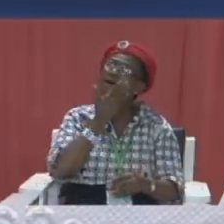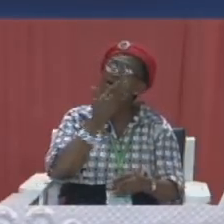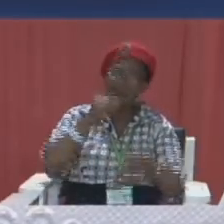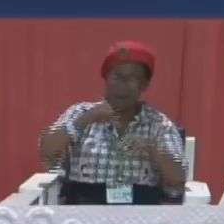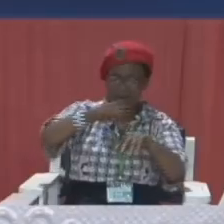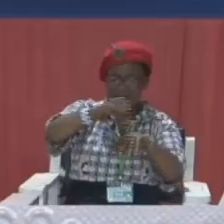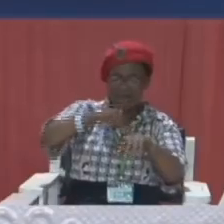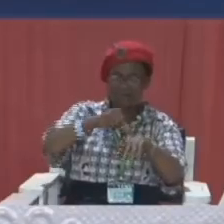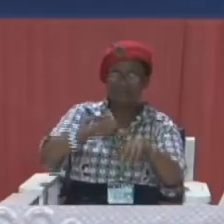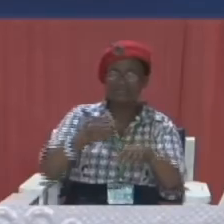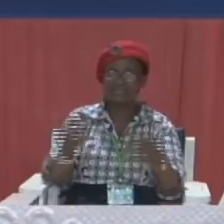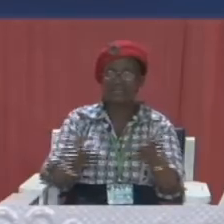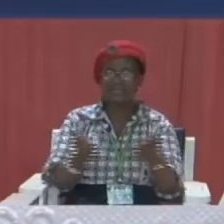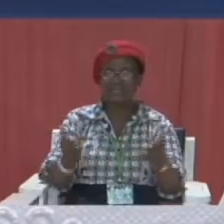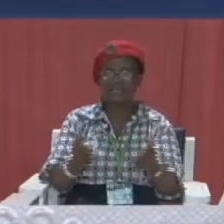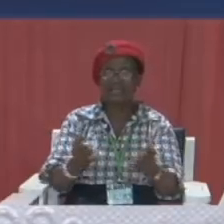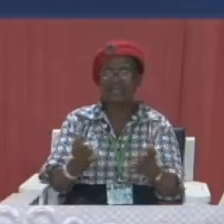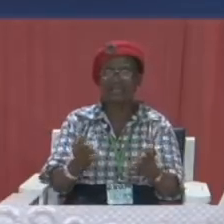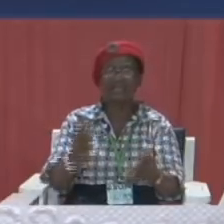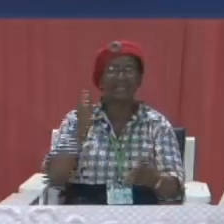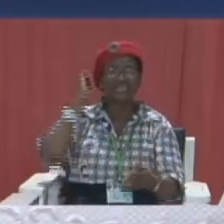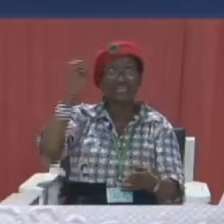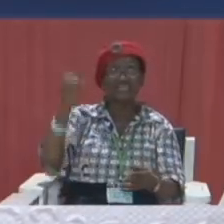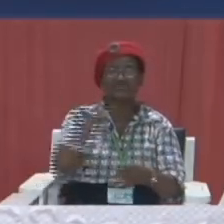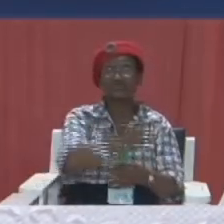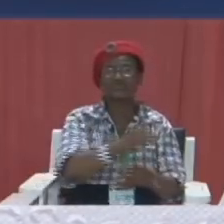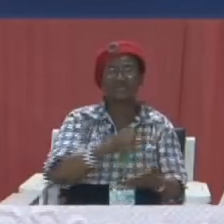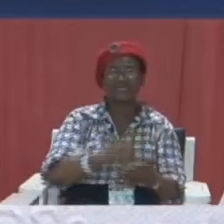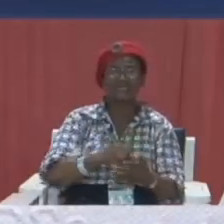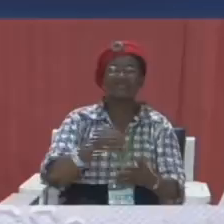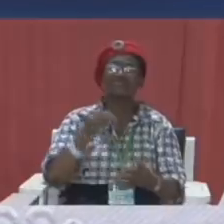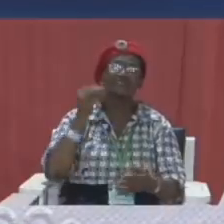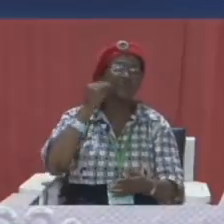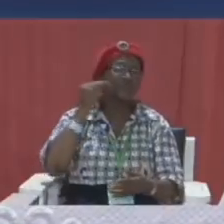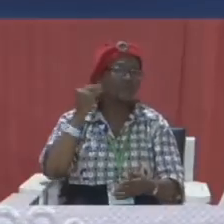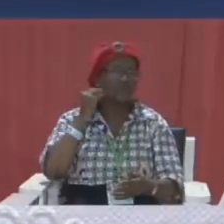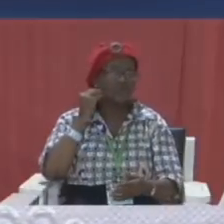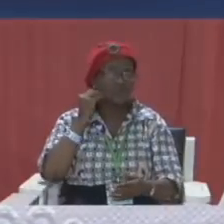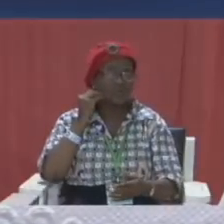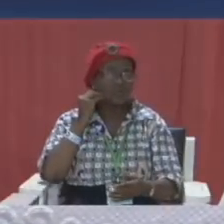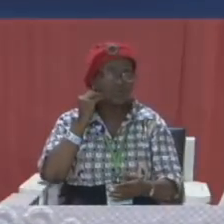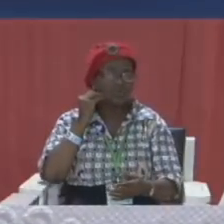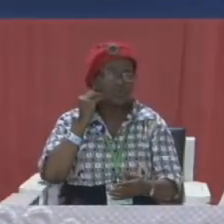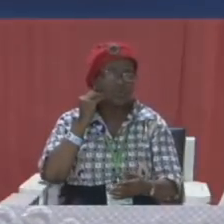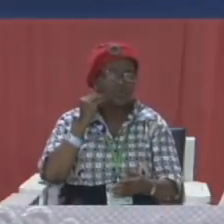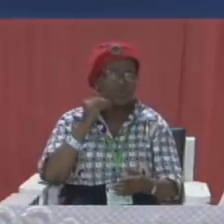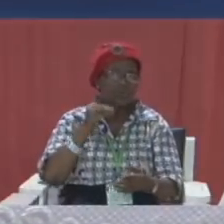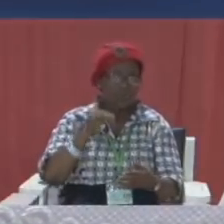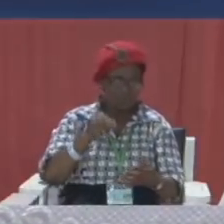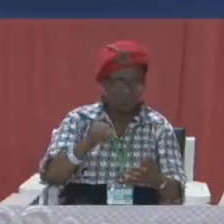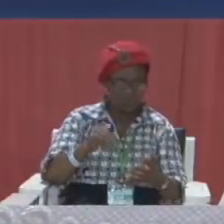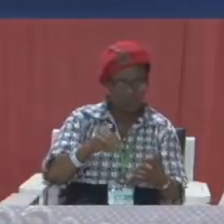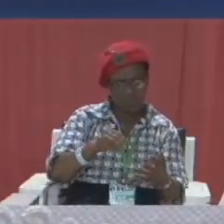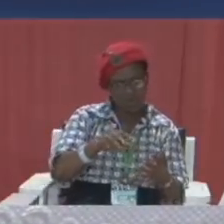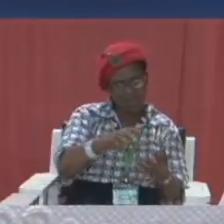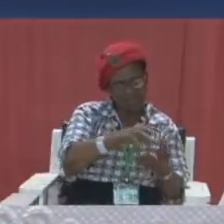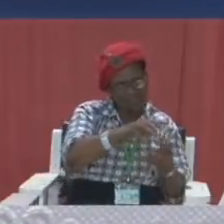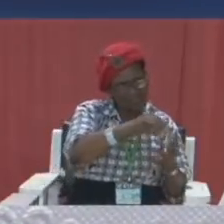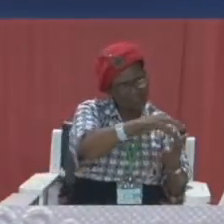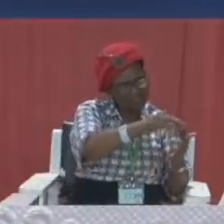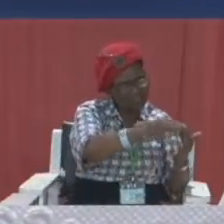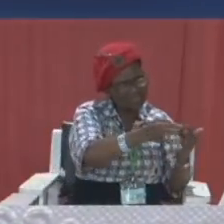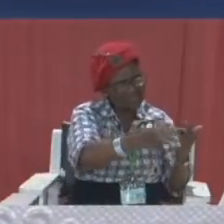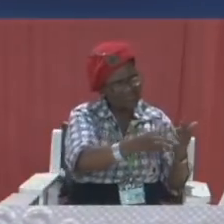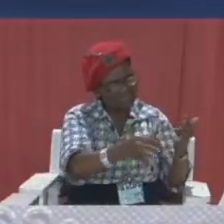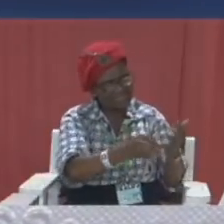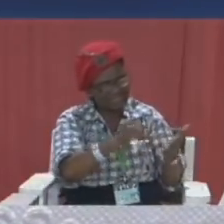here. Took it home. Mixed it with several other handkerchiefs.